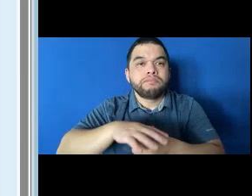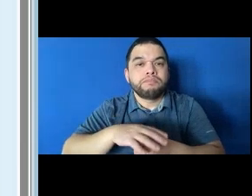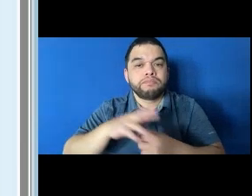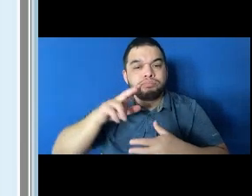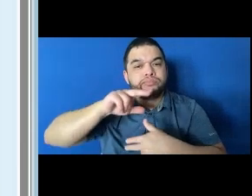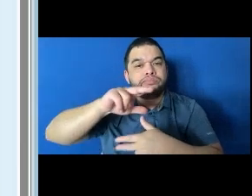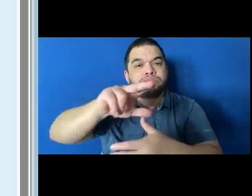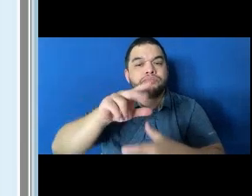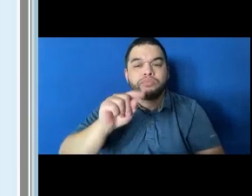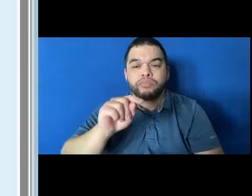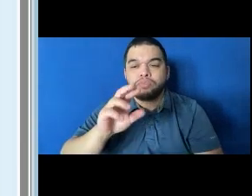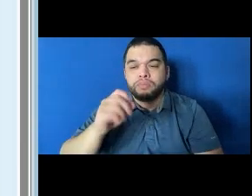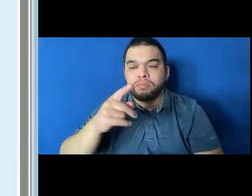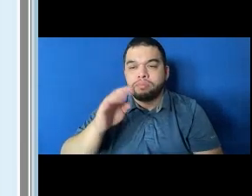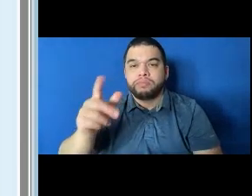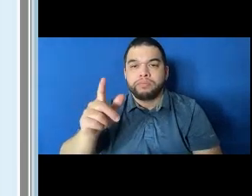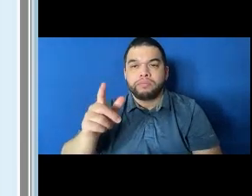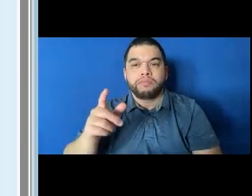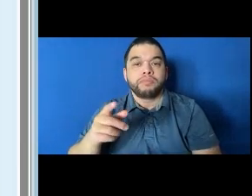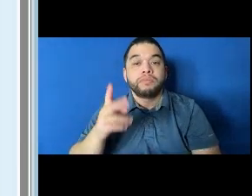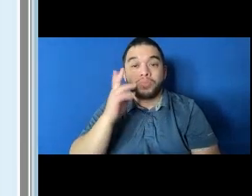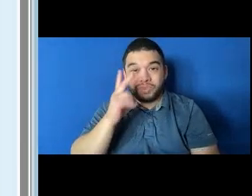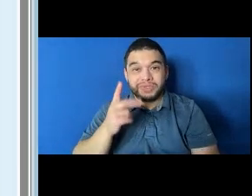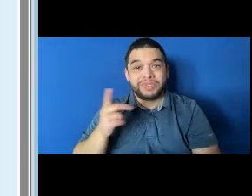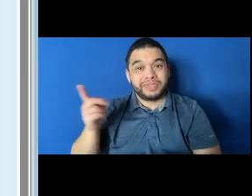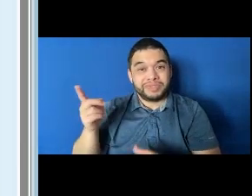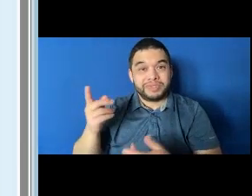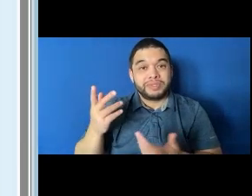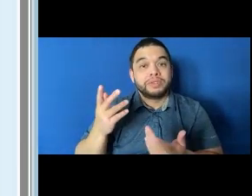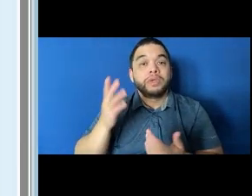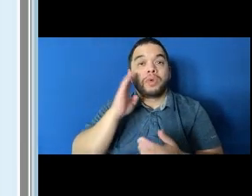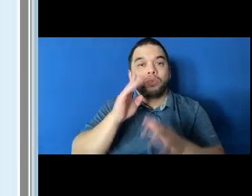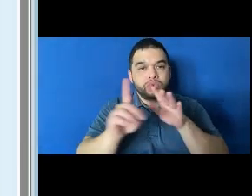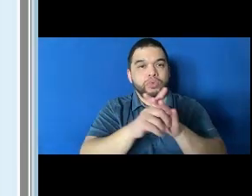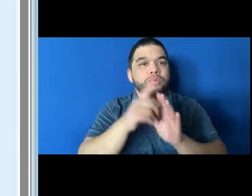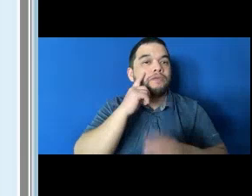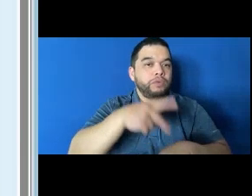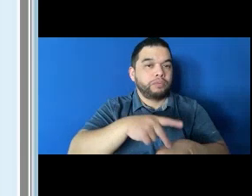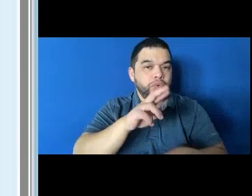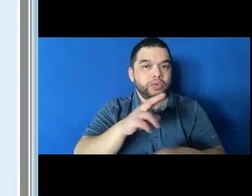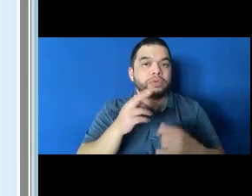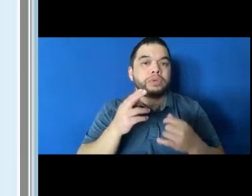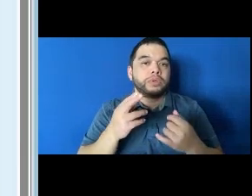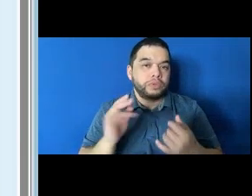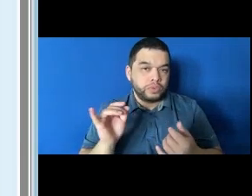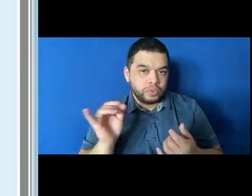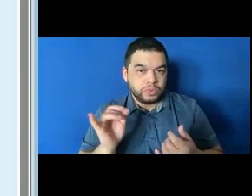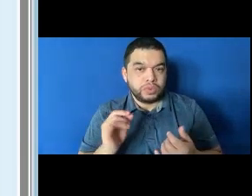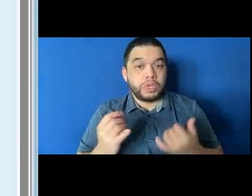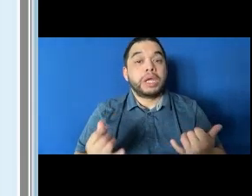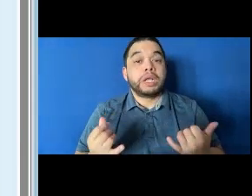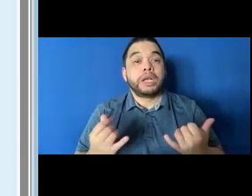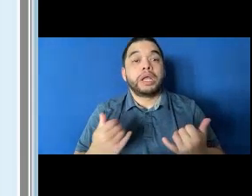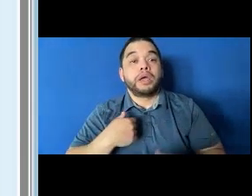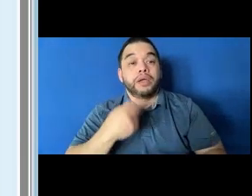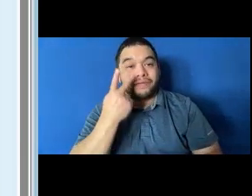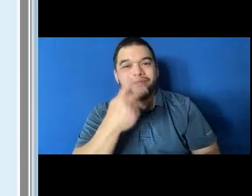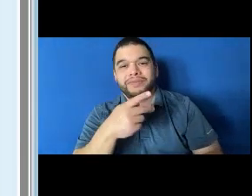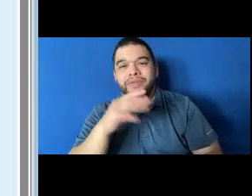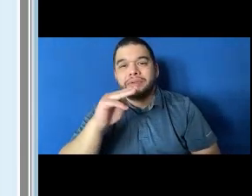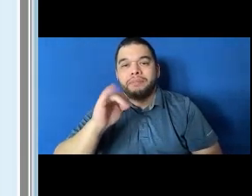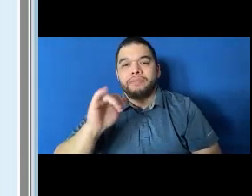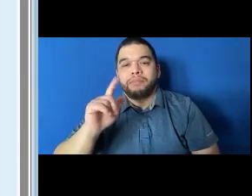any system, any impacts of those tropical system will be received in Puerto Rico. At present, the